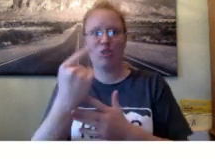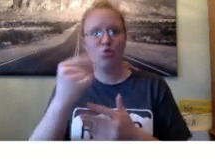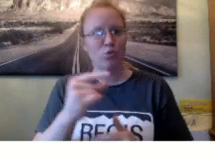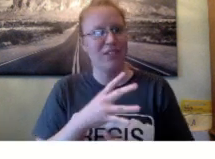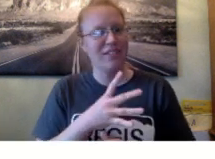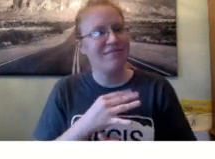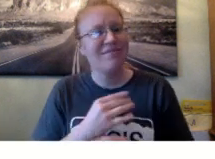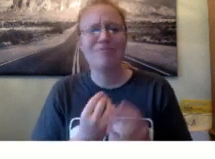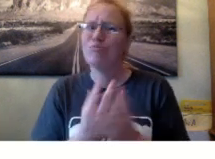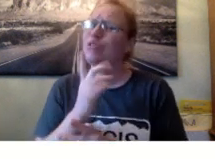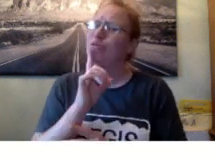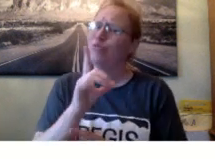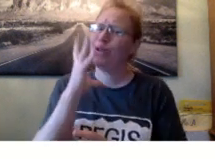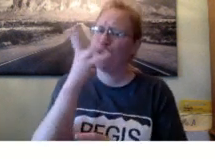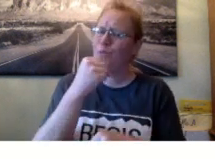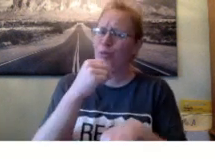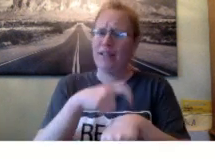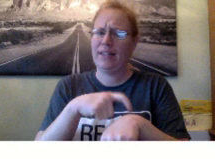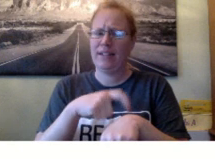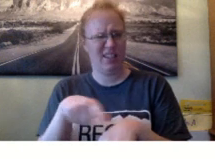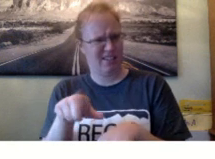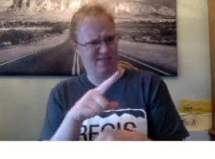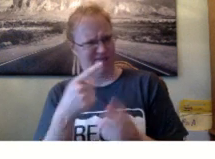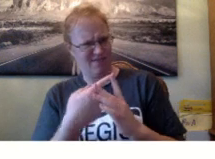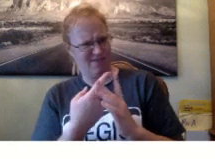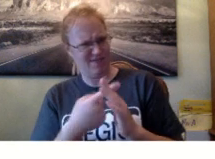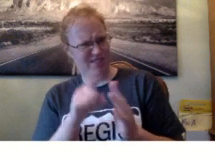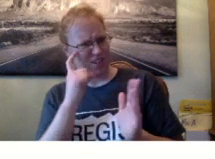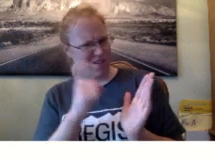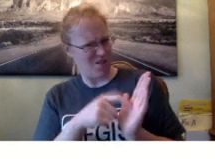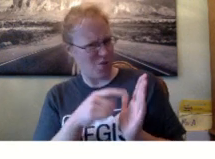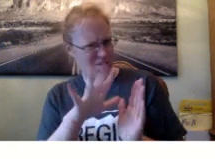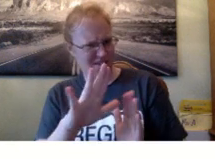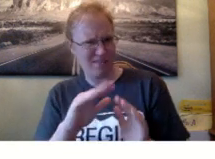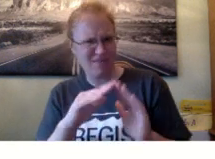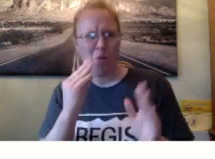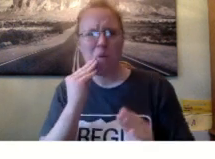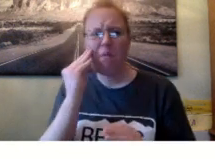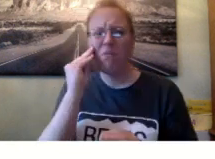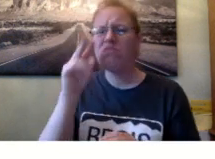Okay, so spring is a really pretty time. Have you guys started to notice any of that happening at your house?